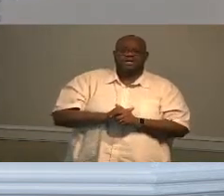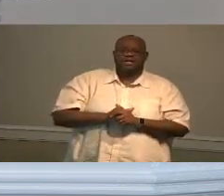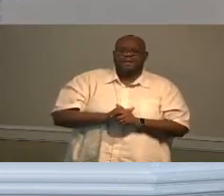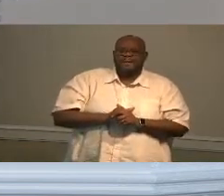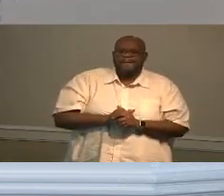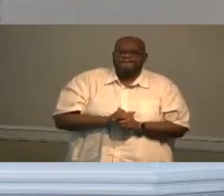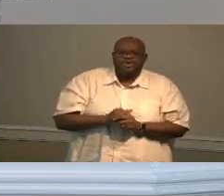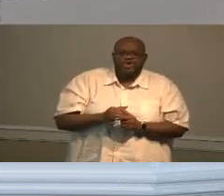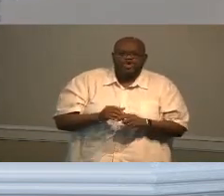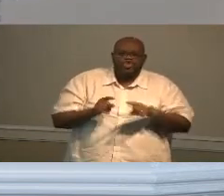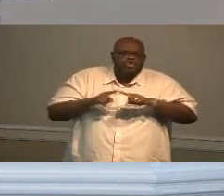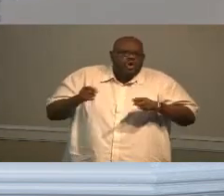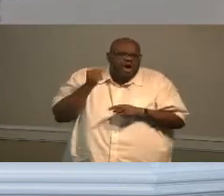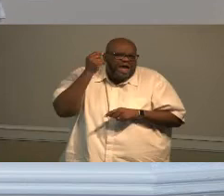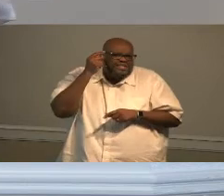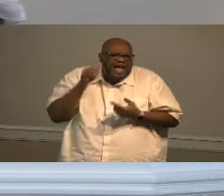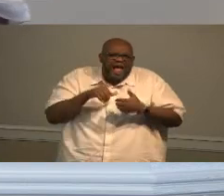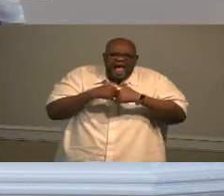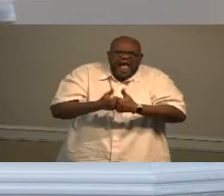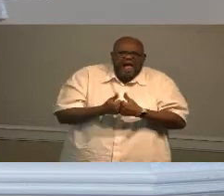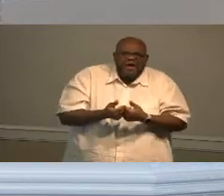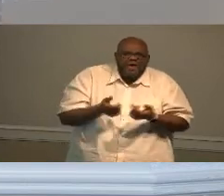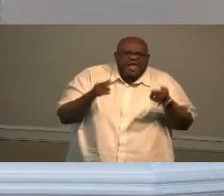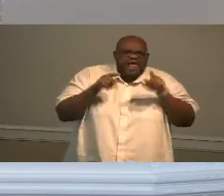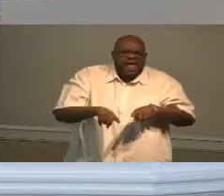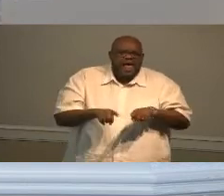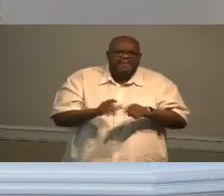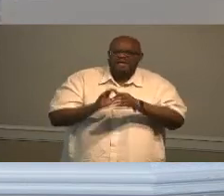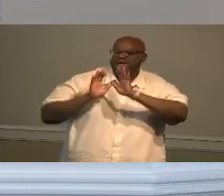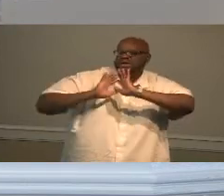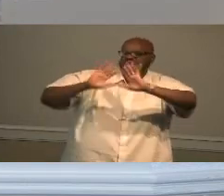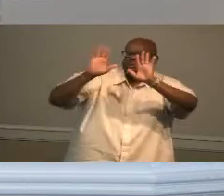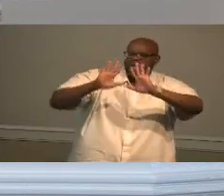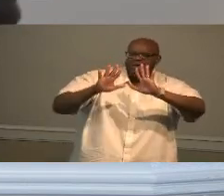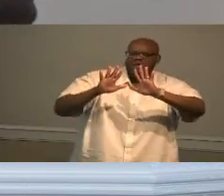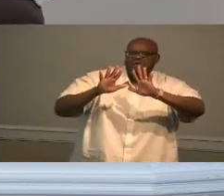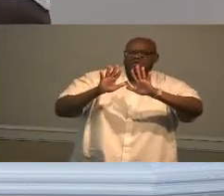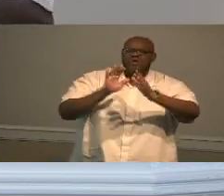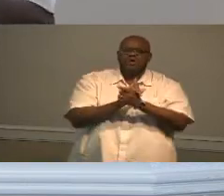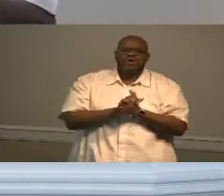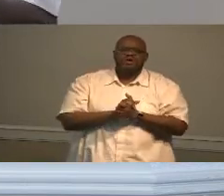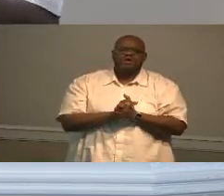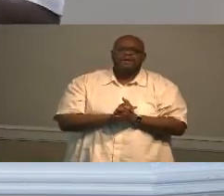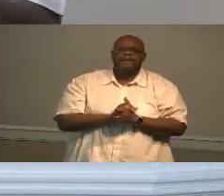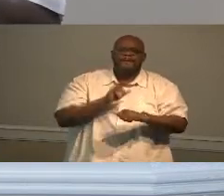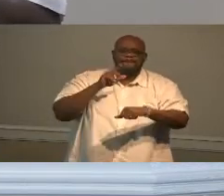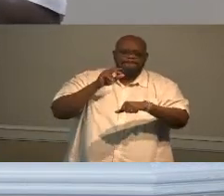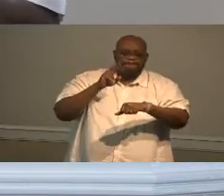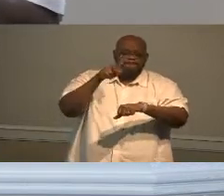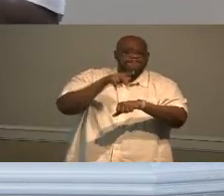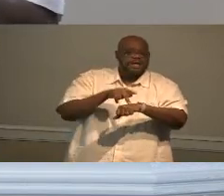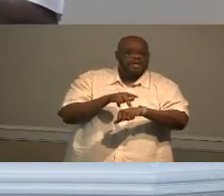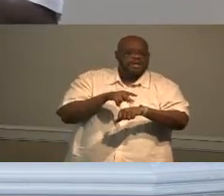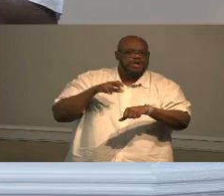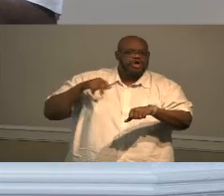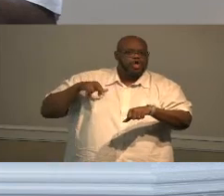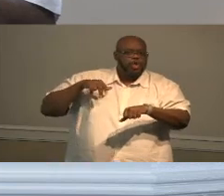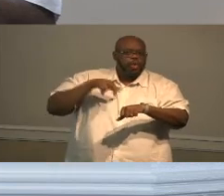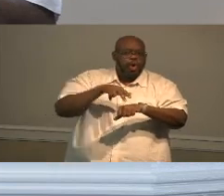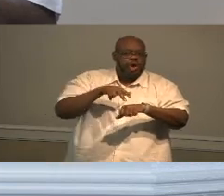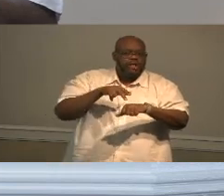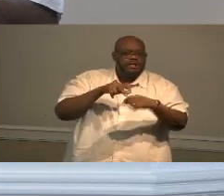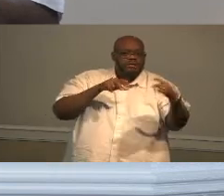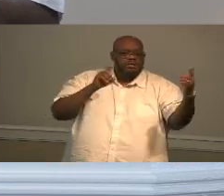life-defying. It is extraordinary. It is a miracle in the making. Peter is walking towards